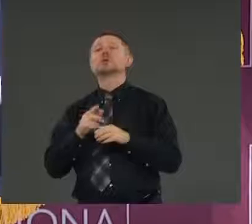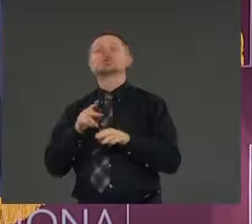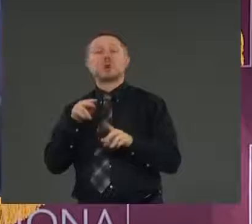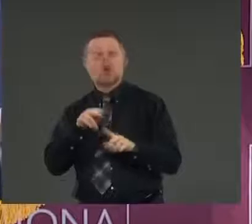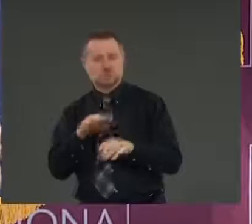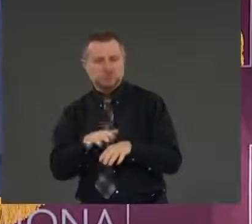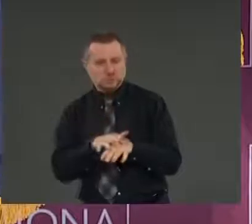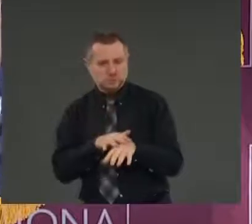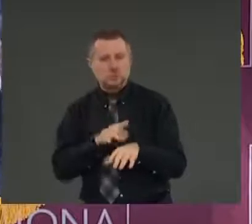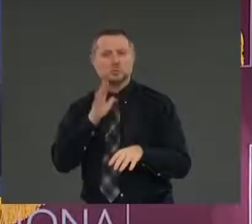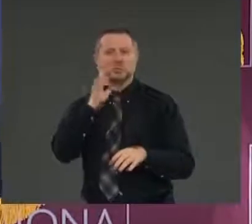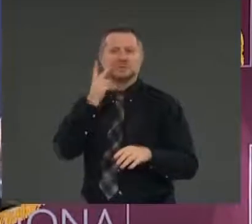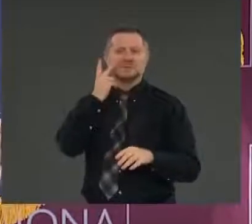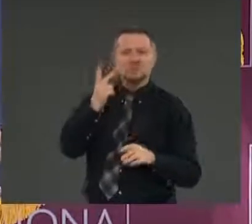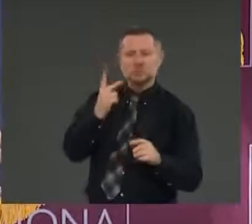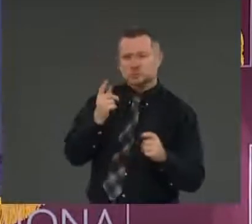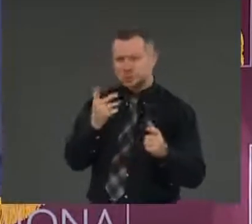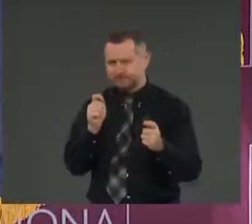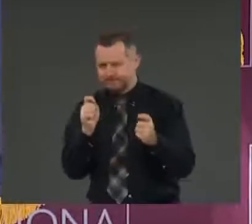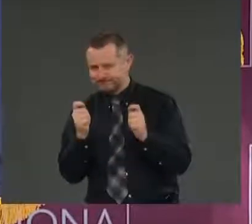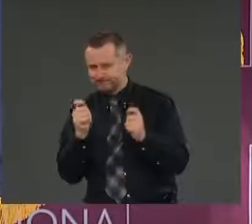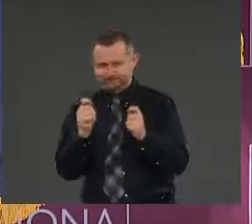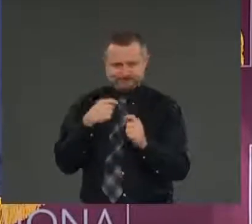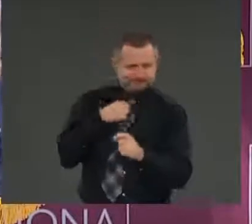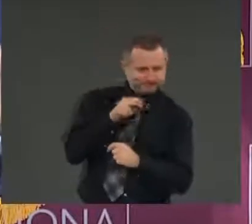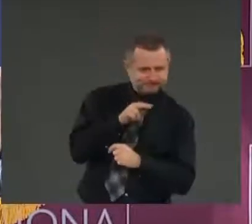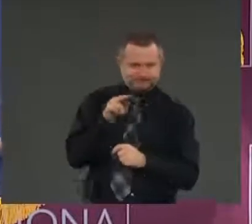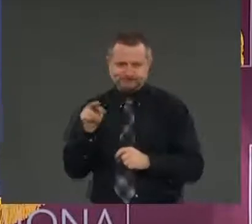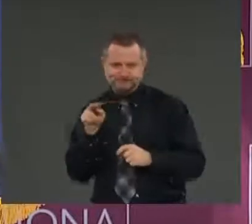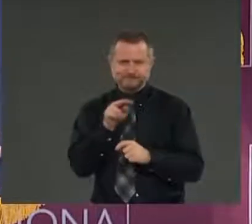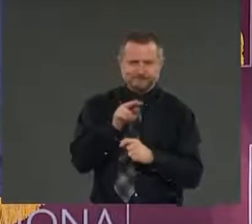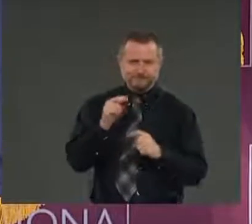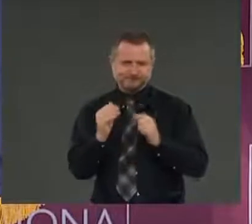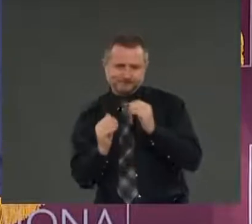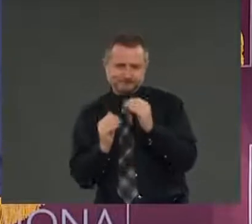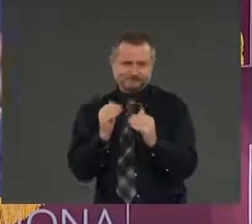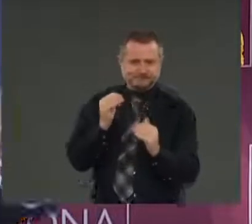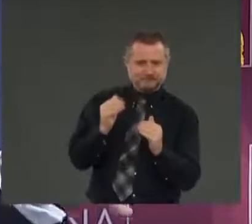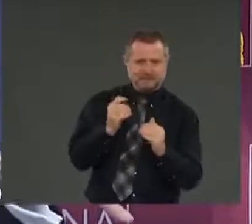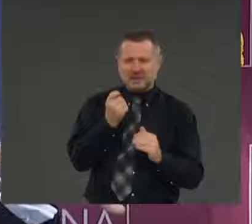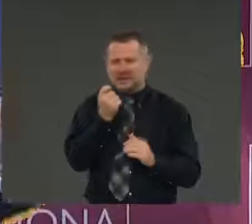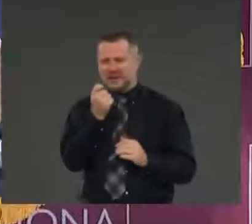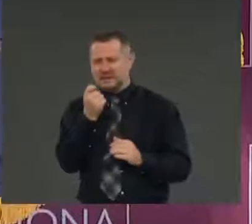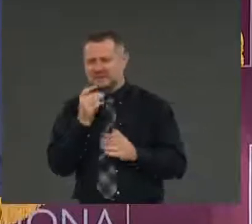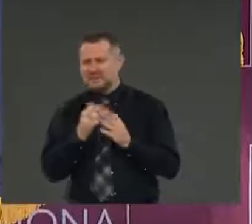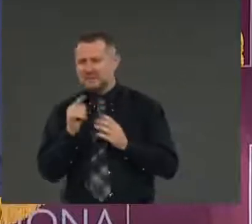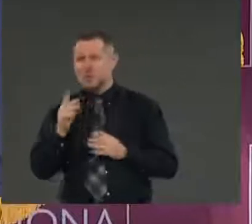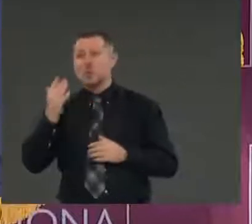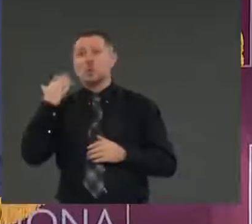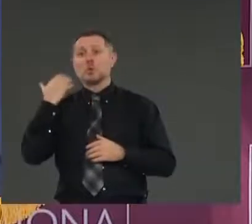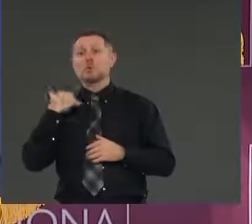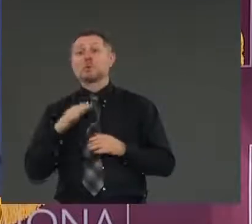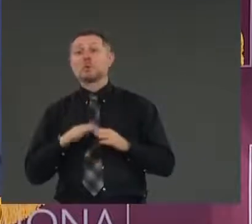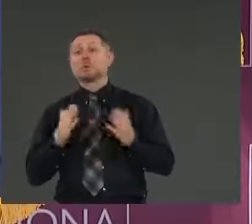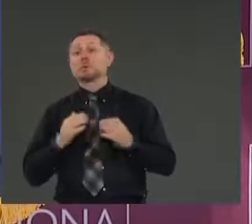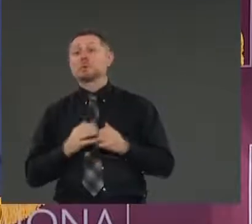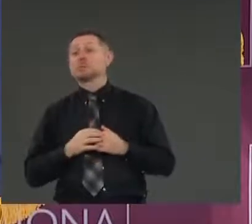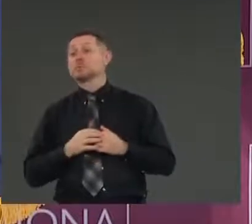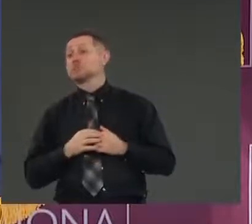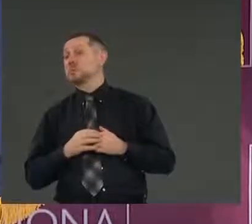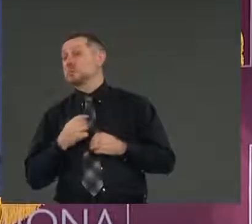little adjustments that you have to make, frankly. Little things you wouldn't have thought of when you start to open stores, you start to open